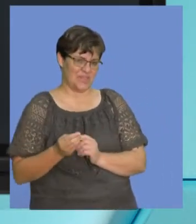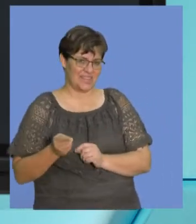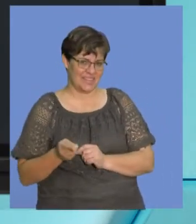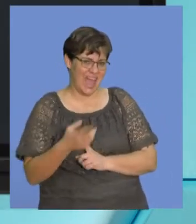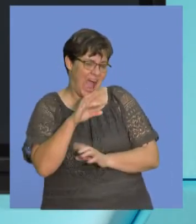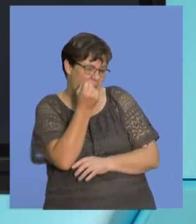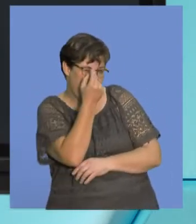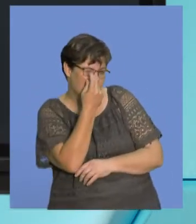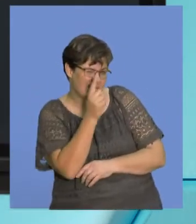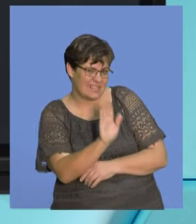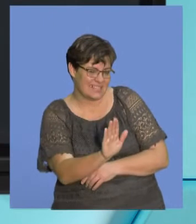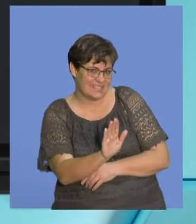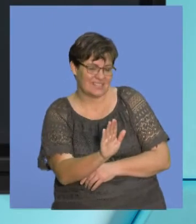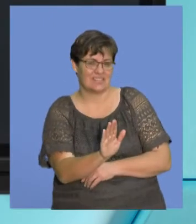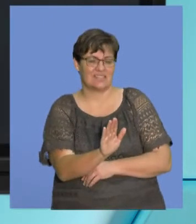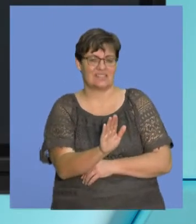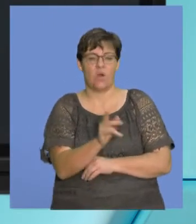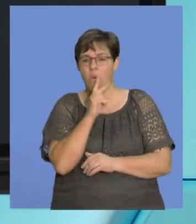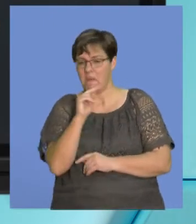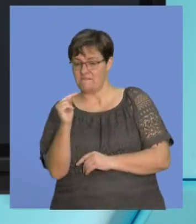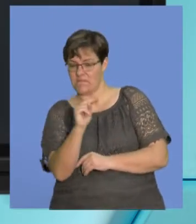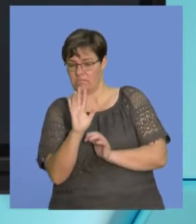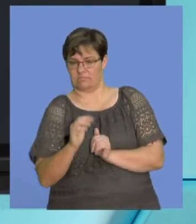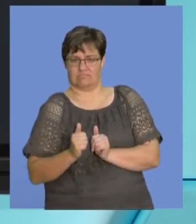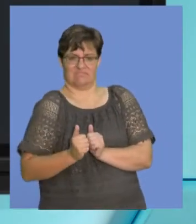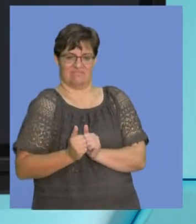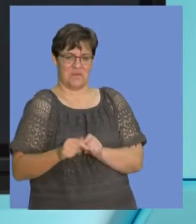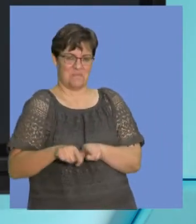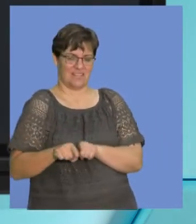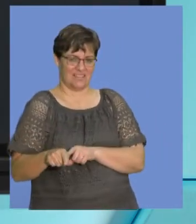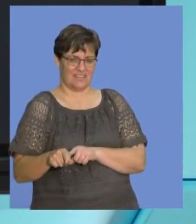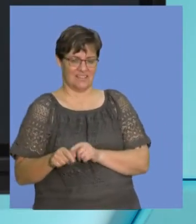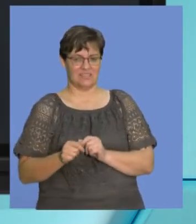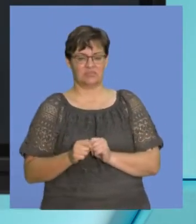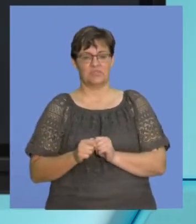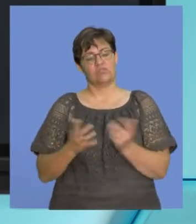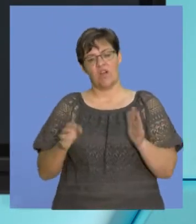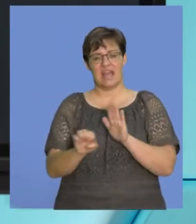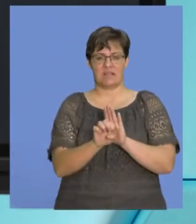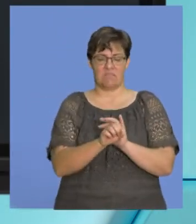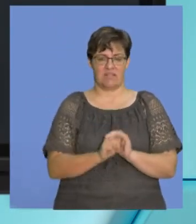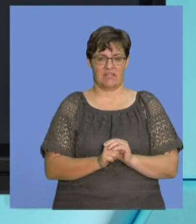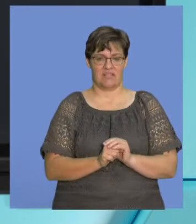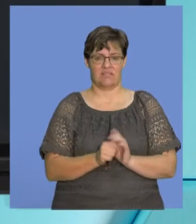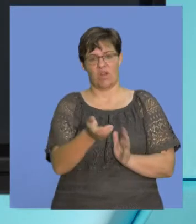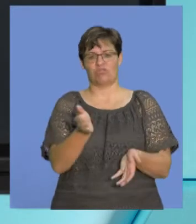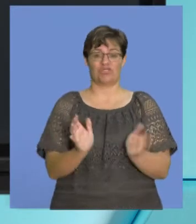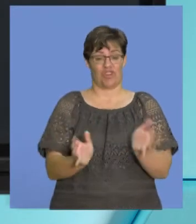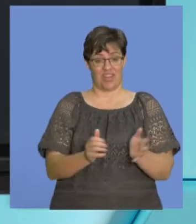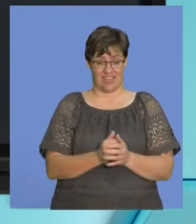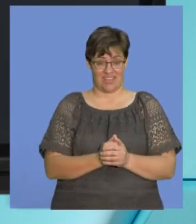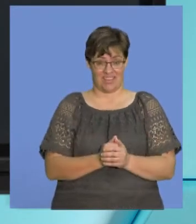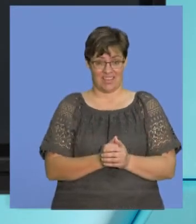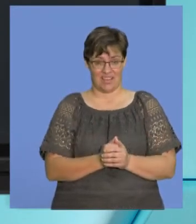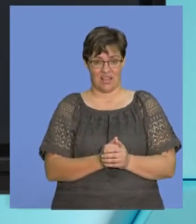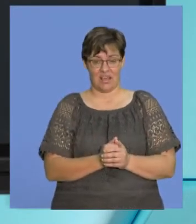certain understanding or certain view of something. So, for example, if you are playing a